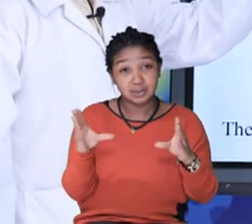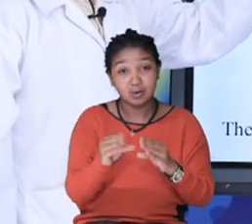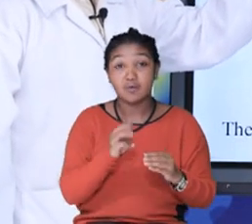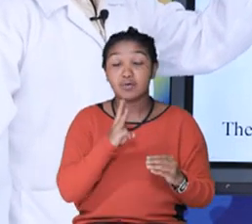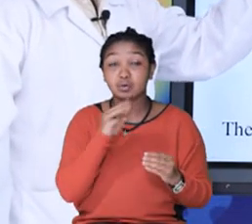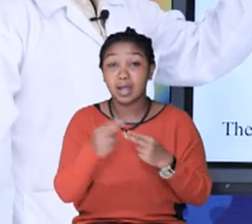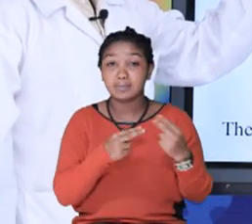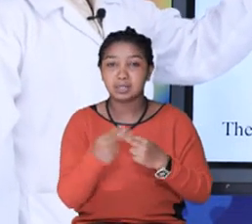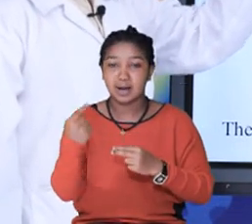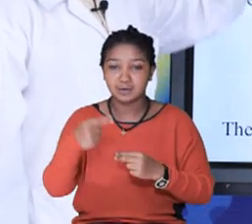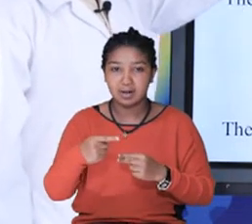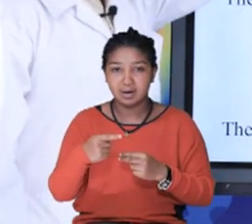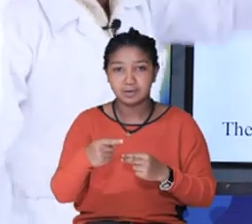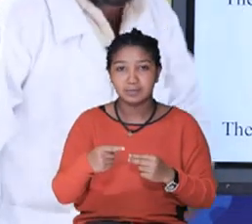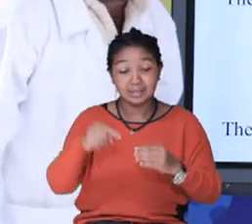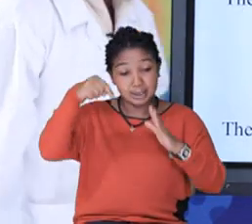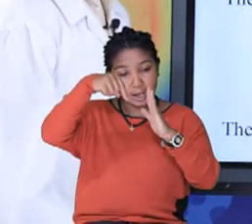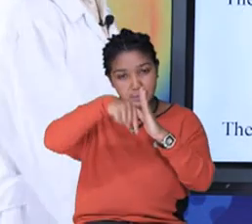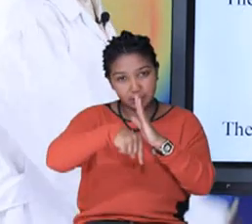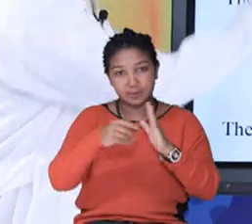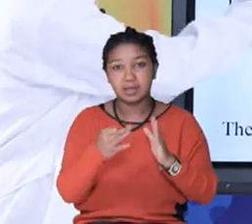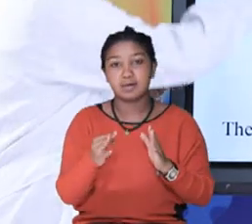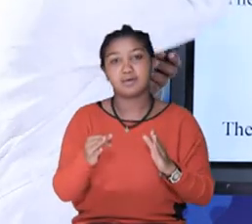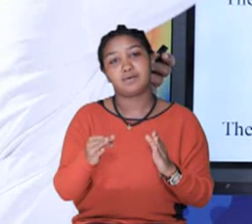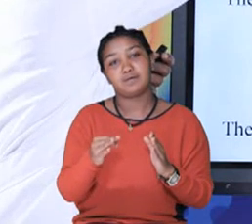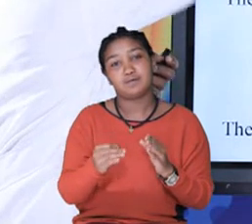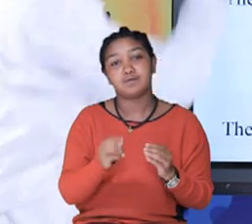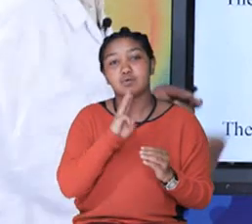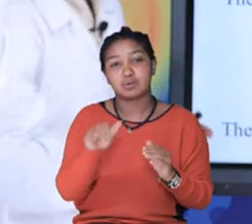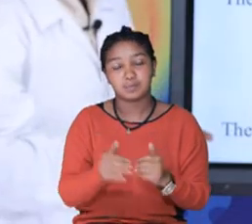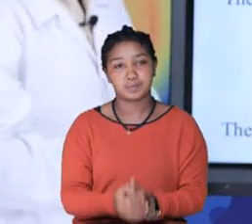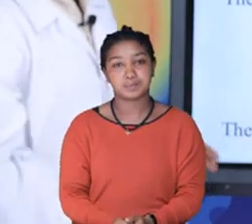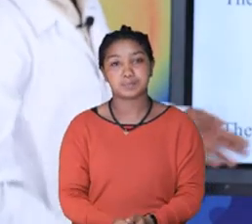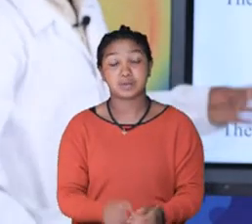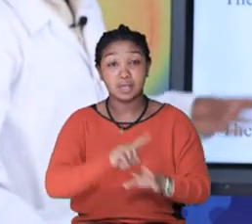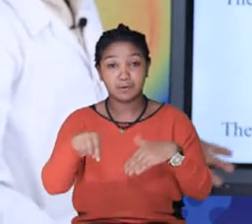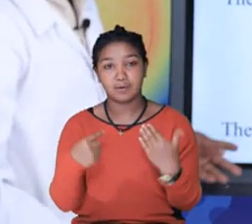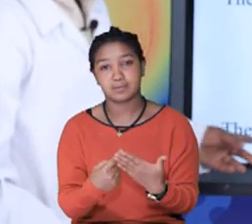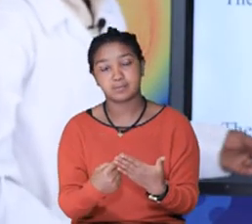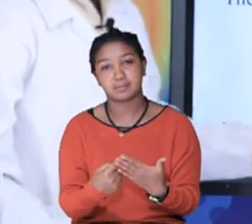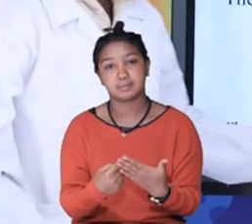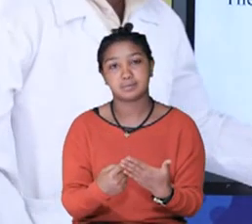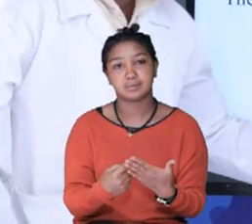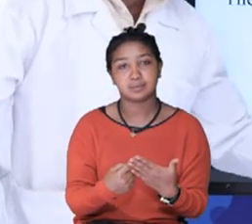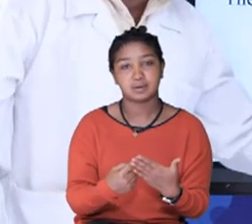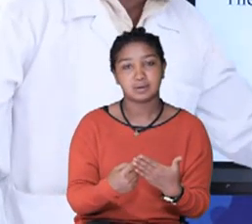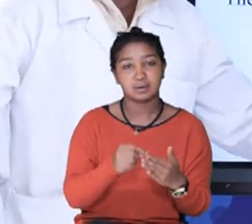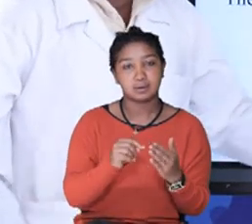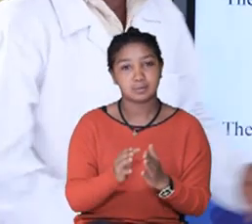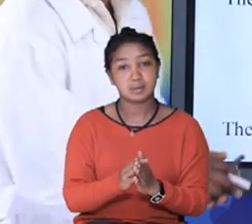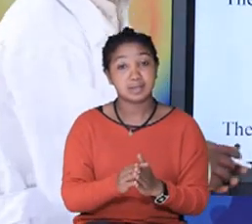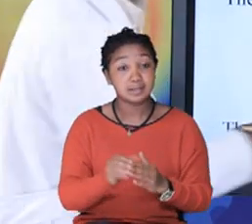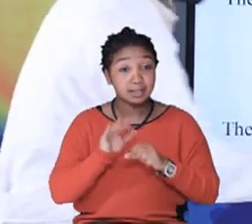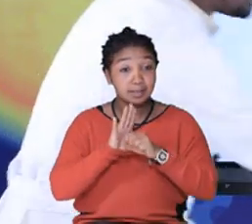fluid times gravitational acceleration, the depth of the fluid. This is how to find the pressure. Therefore, the equation shows